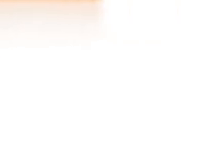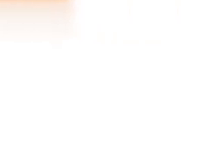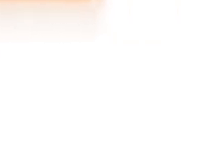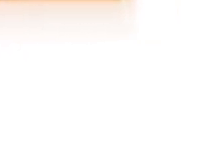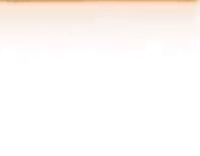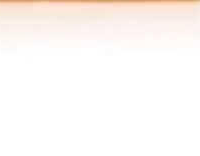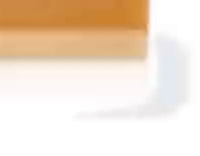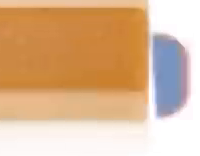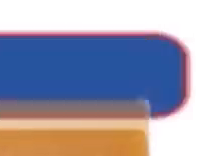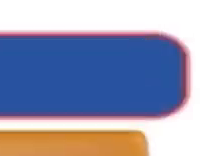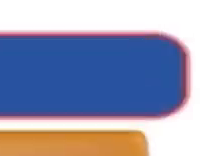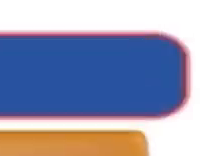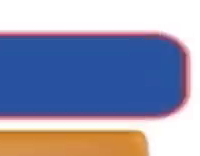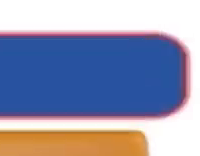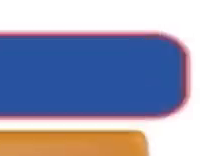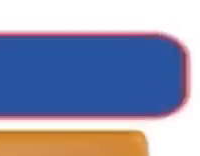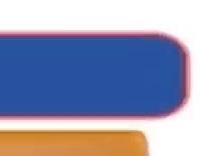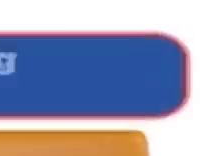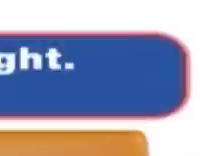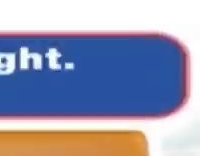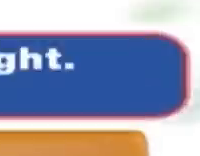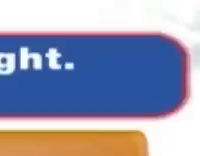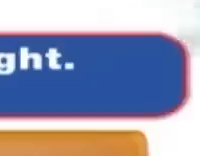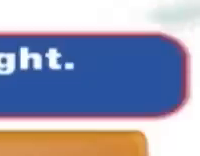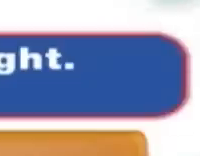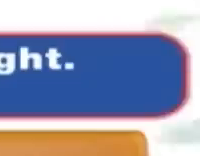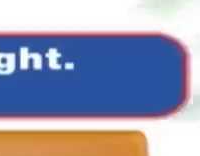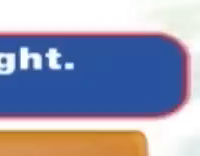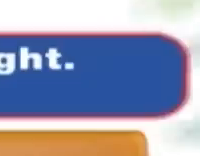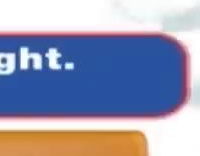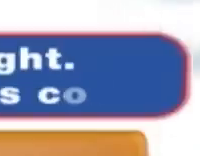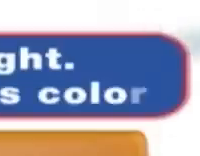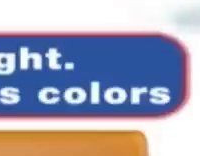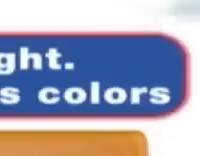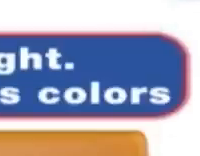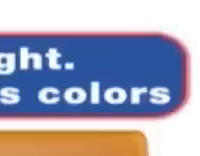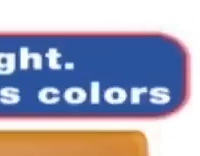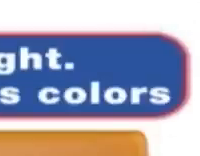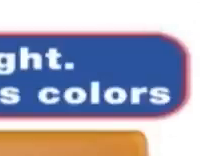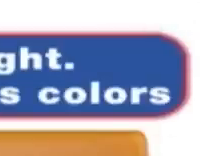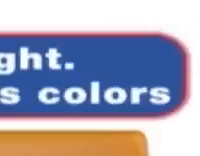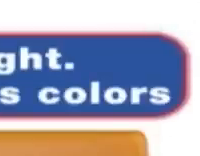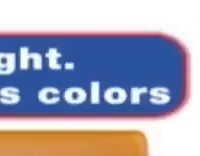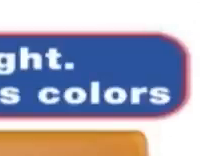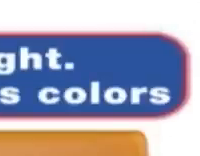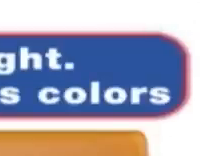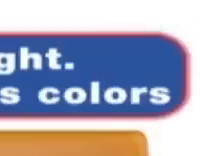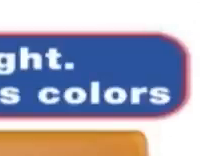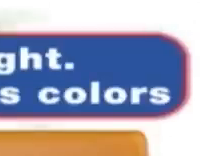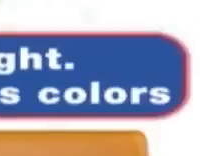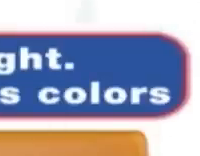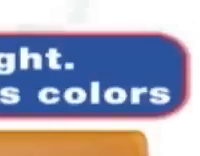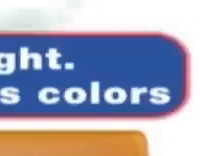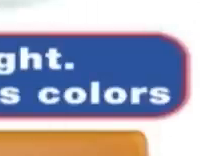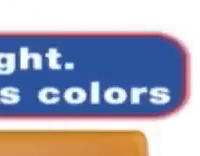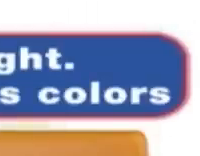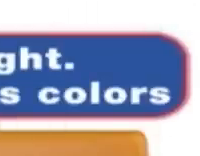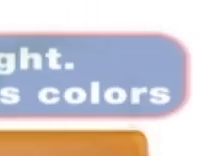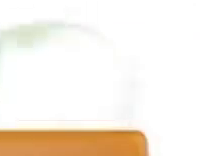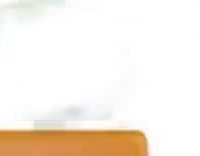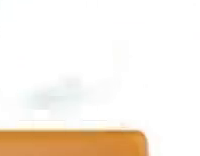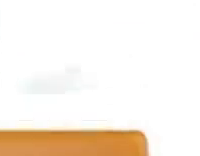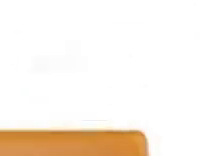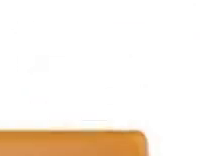Introducing Ushindi Cream Bar Soap. Ushindi Cream Bar Soap with Oxy Bright removes stains effortlessly and brightens